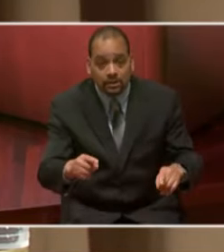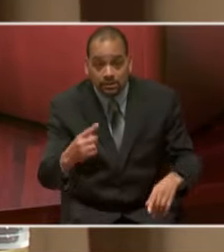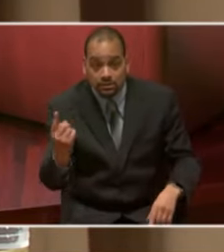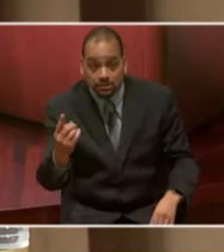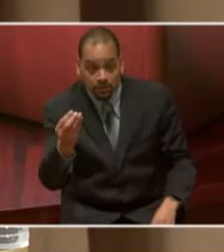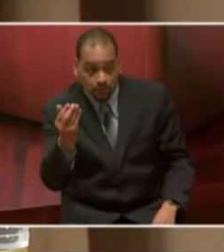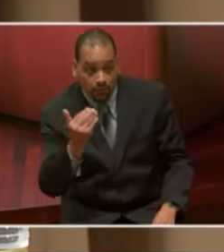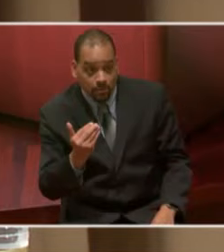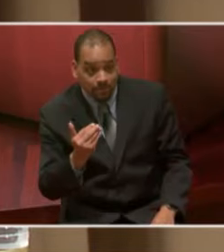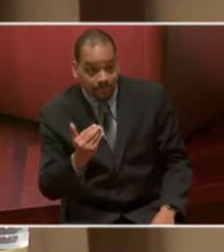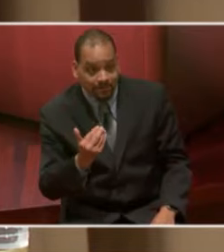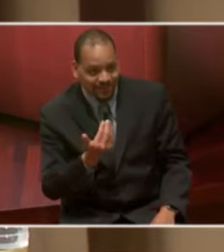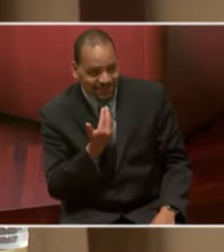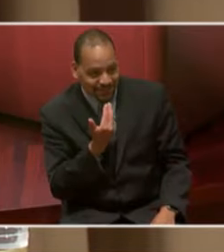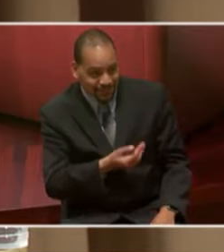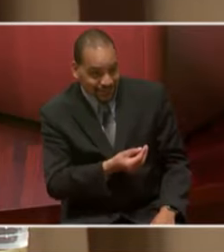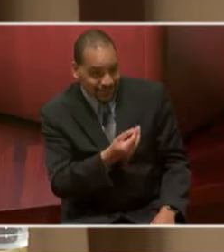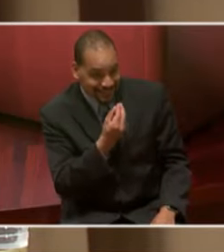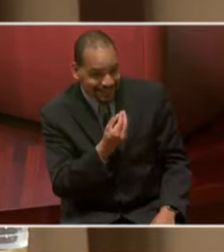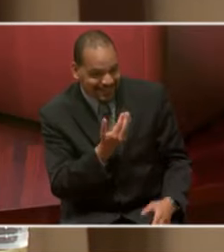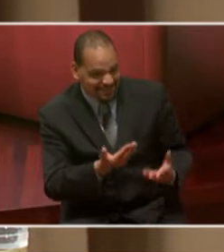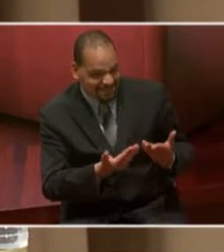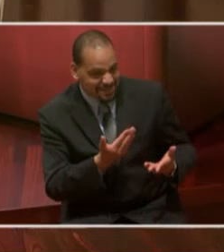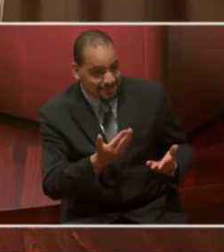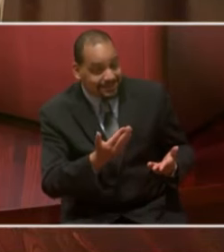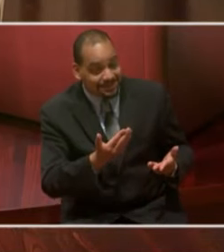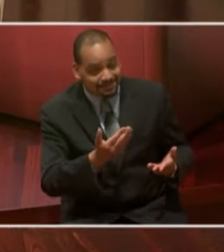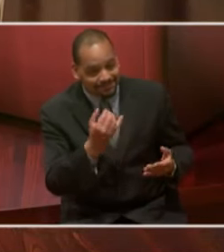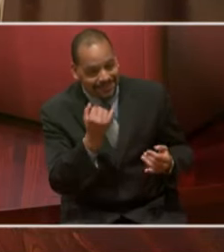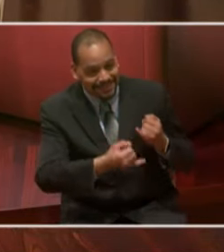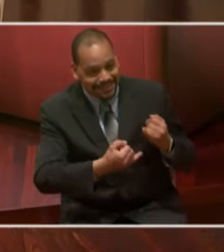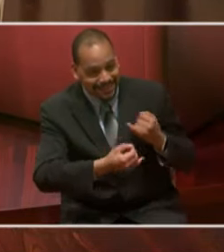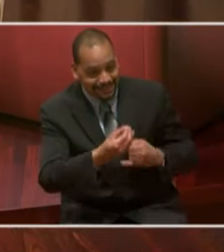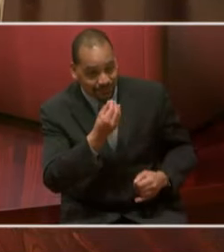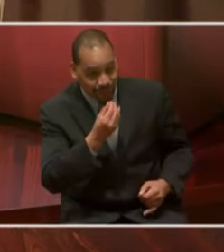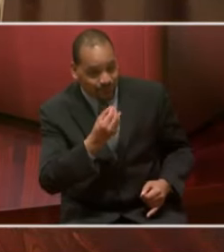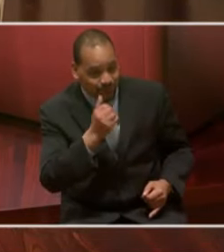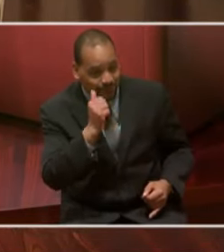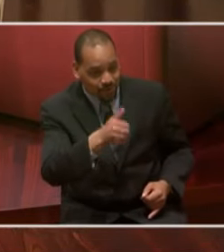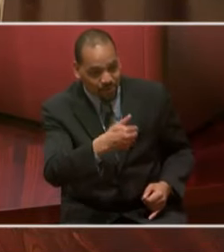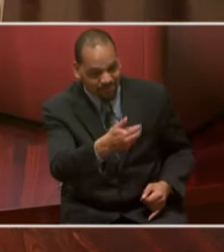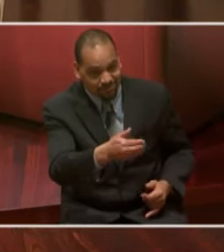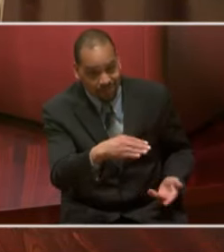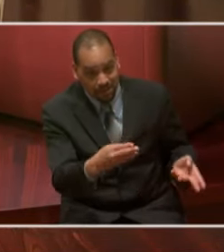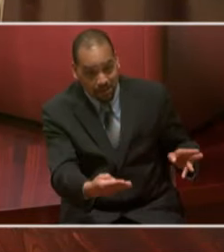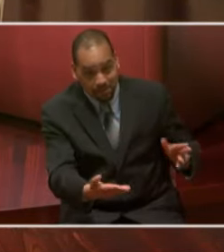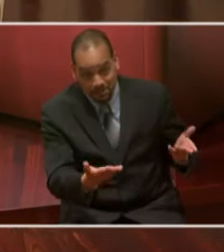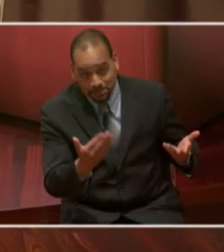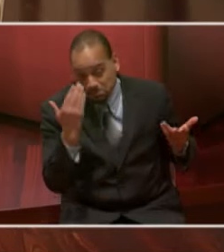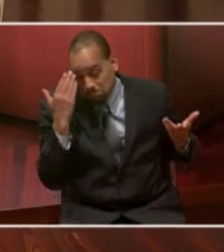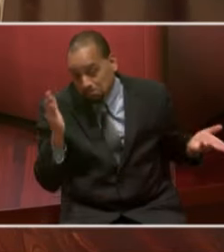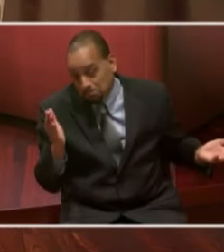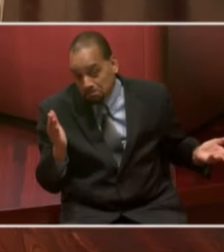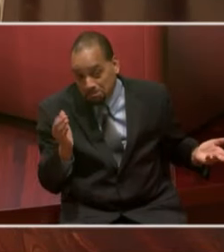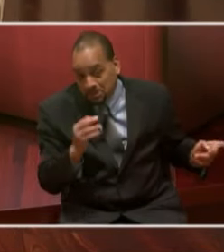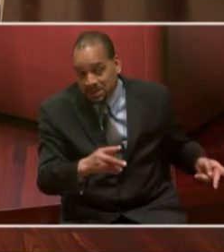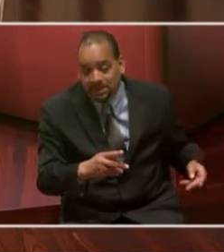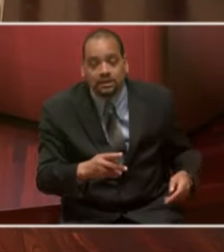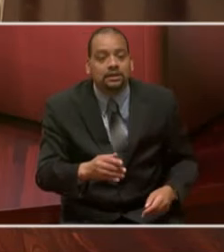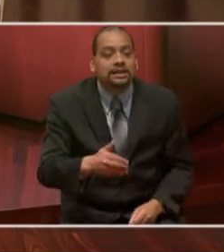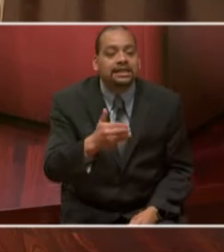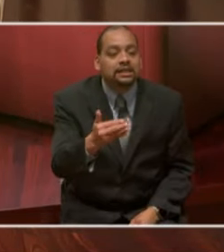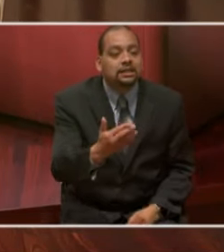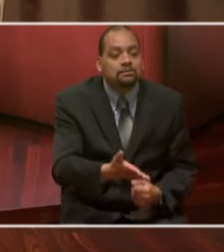on in those folks over the years. What turned their hearts, do you think? I